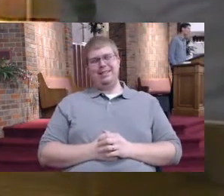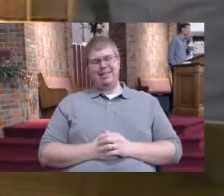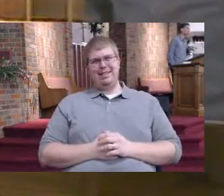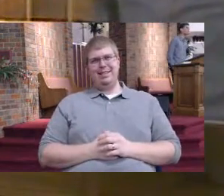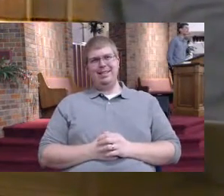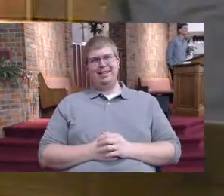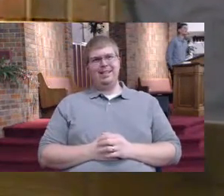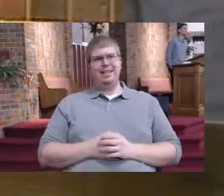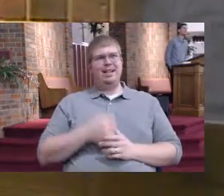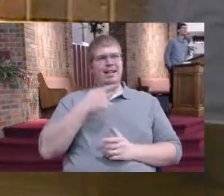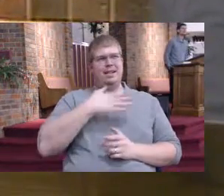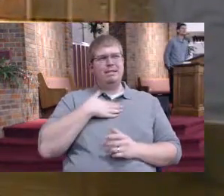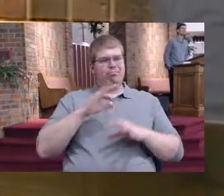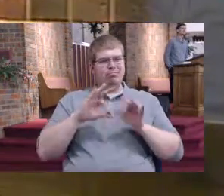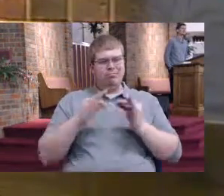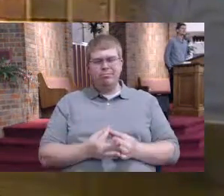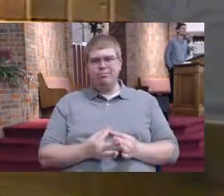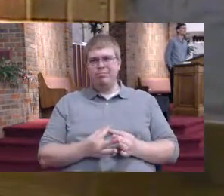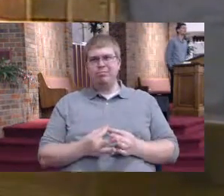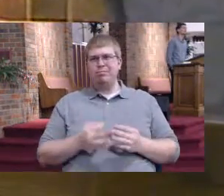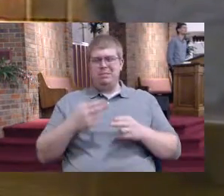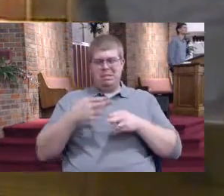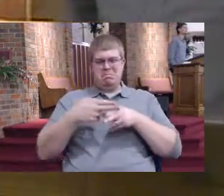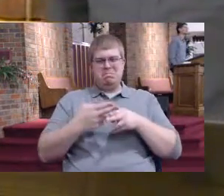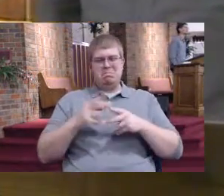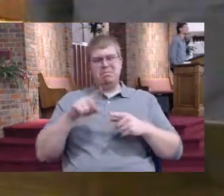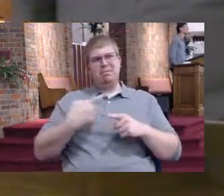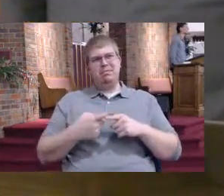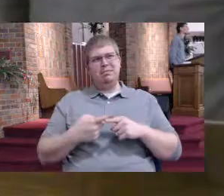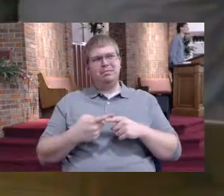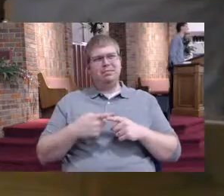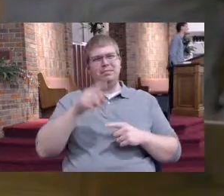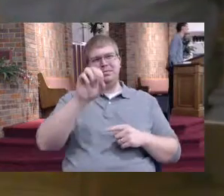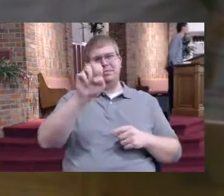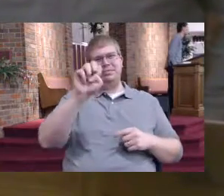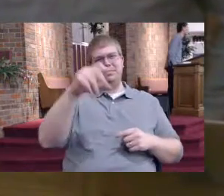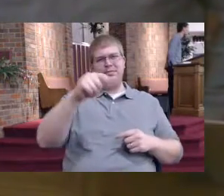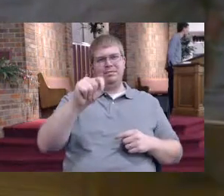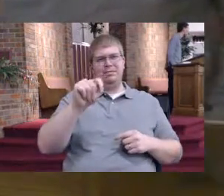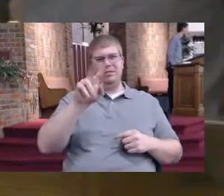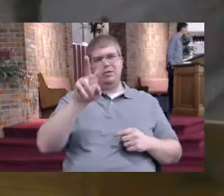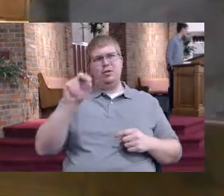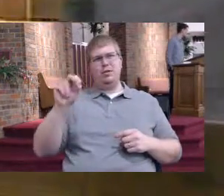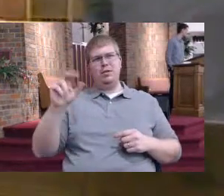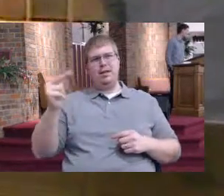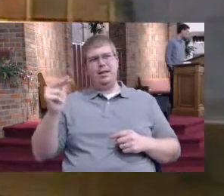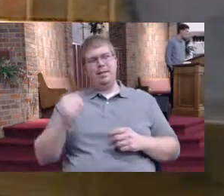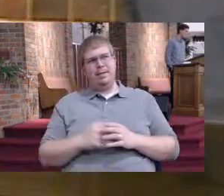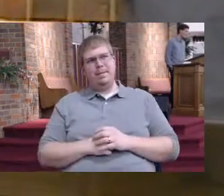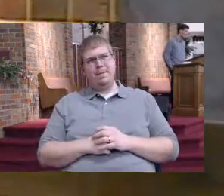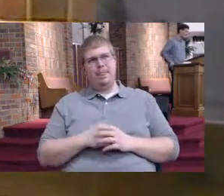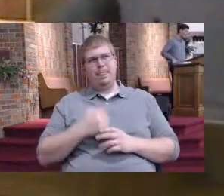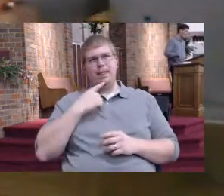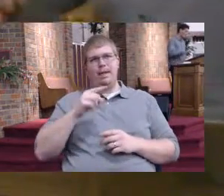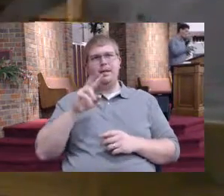So there's our family in a nutshell. We've been September of 2013, that means about 2 years we've been in